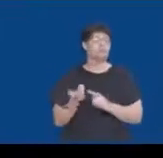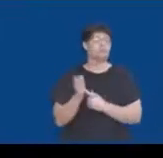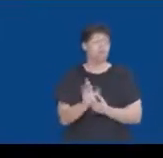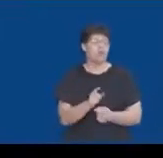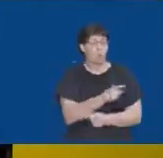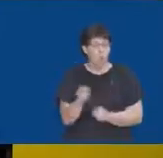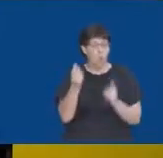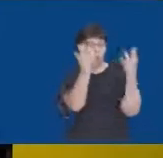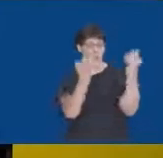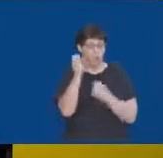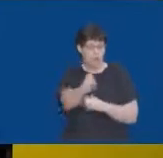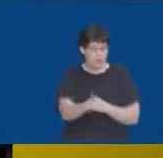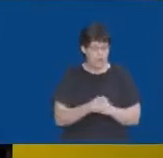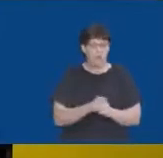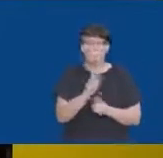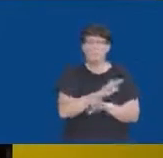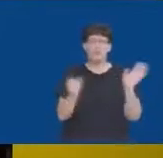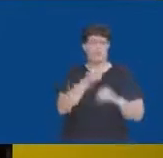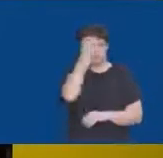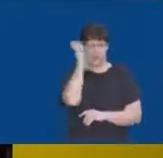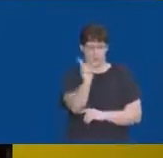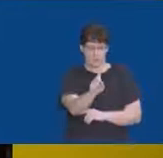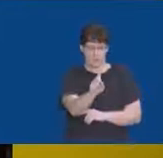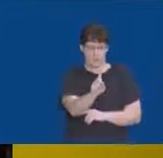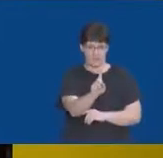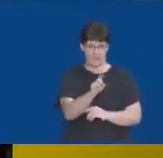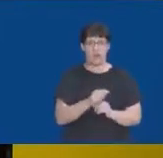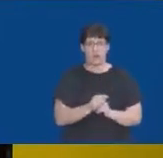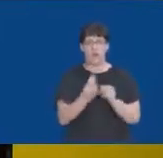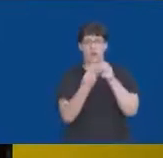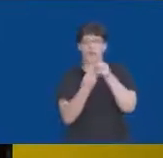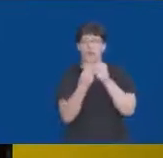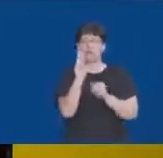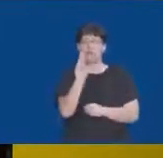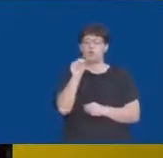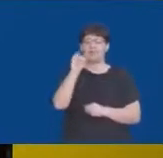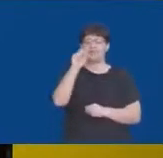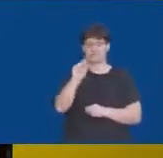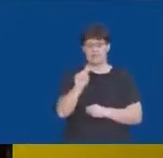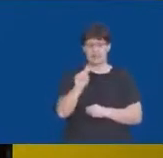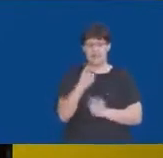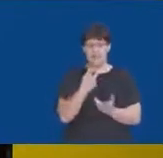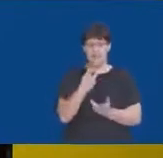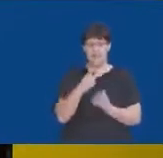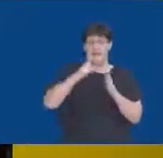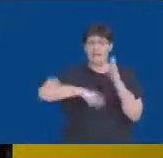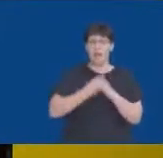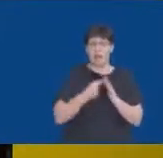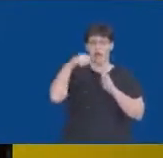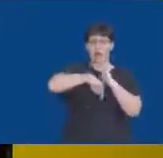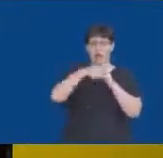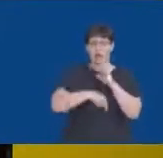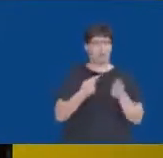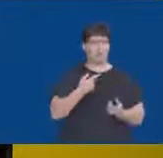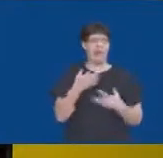all calculations, don't forget to always add a unit. Maths Lit has a context. We're not just dealing with